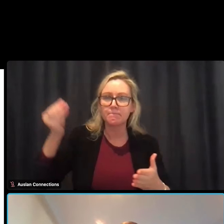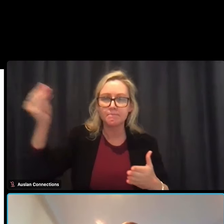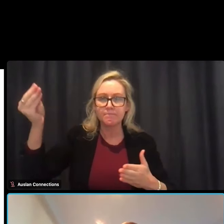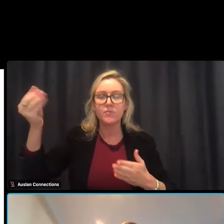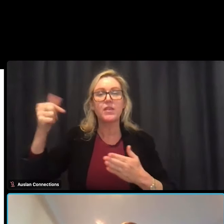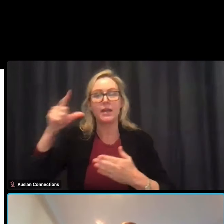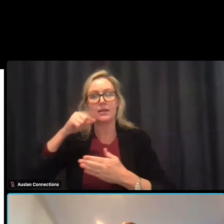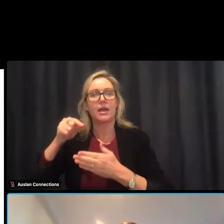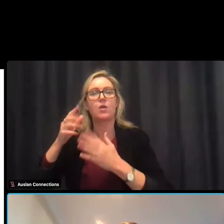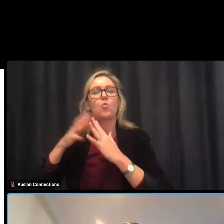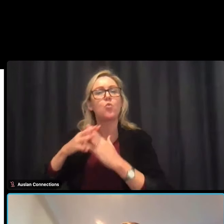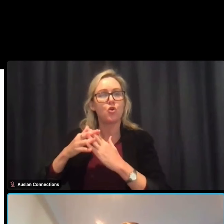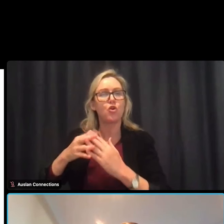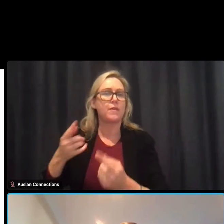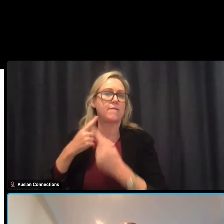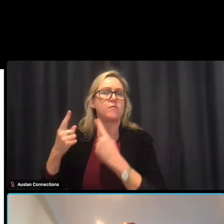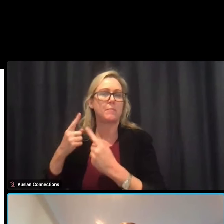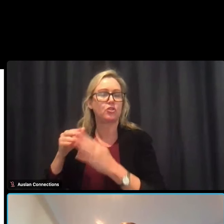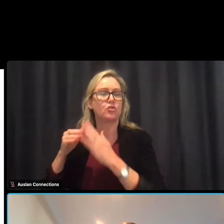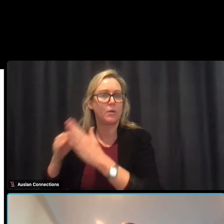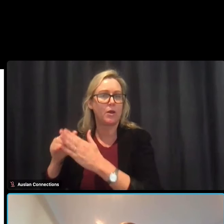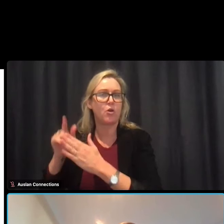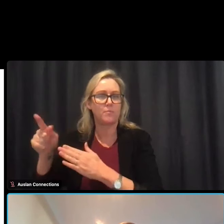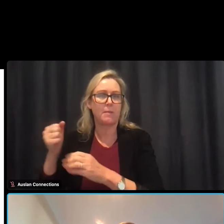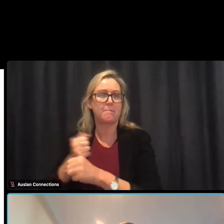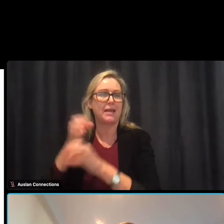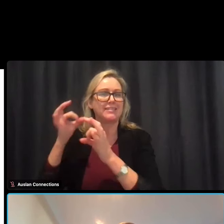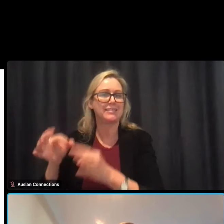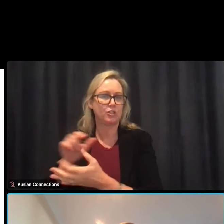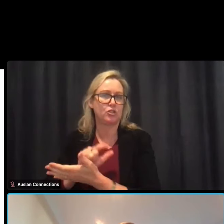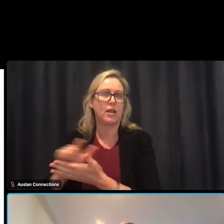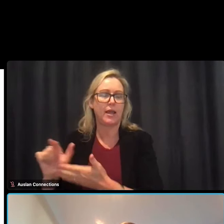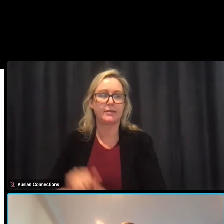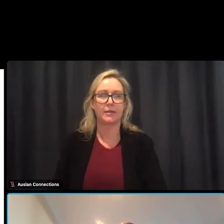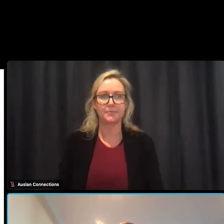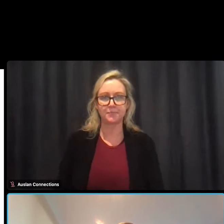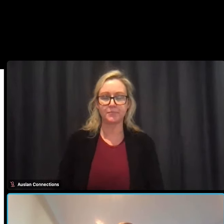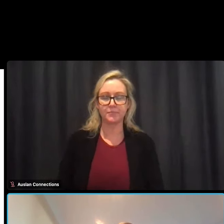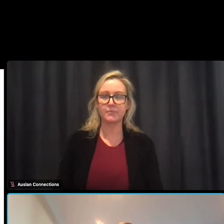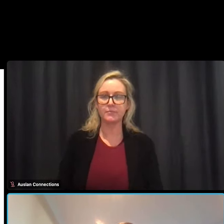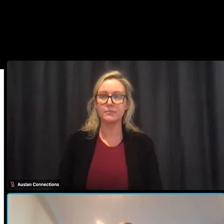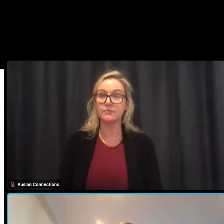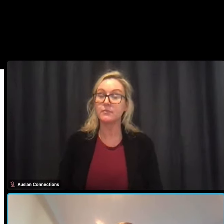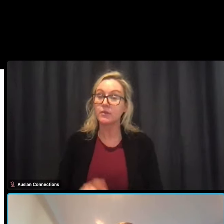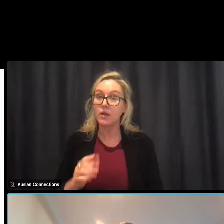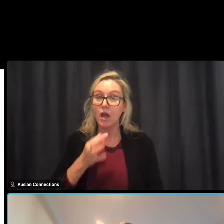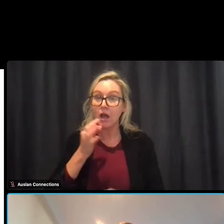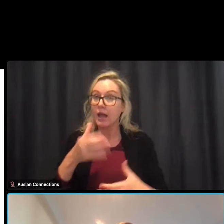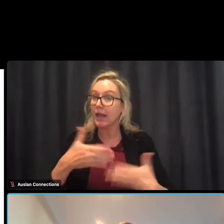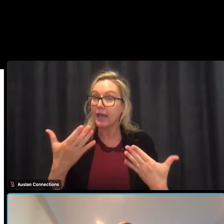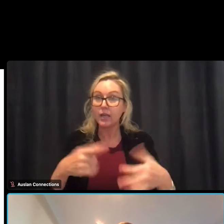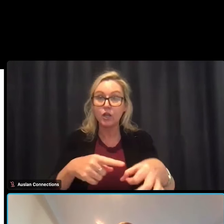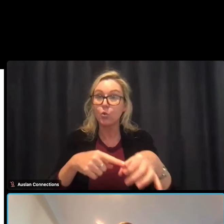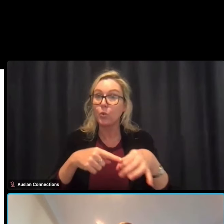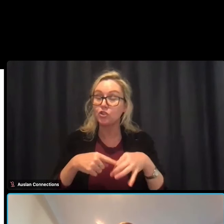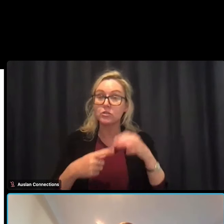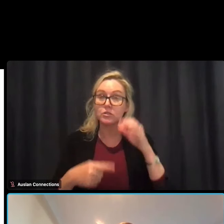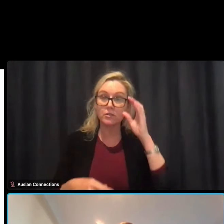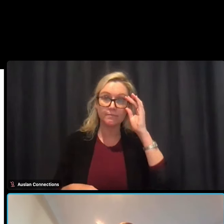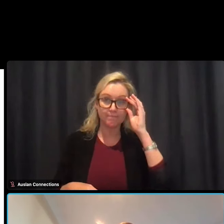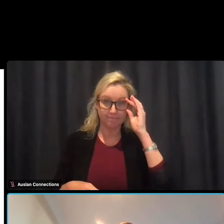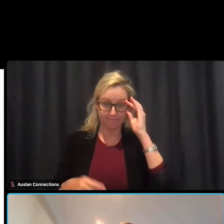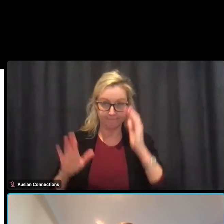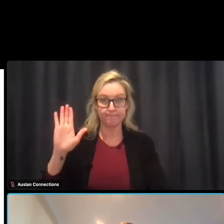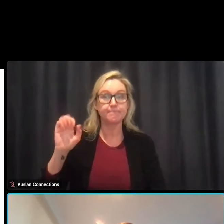reasons for it's happening from there on. So just before we go to the next slide, are there any questions at this stage, Jess? Yes, there